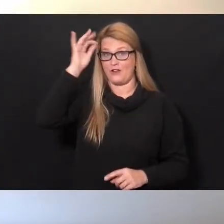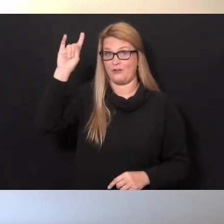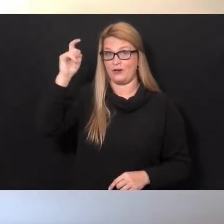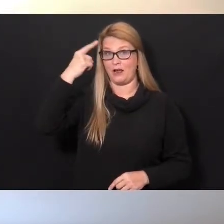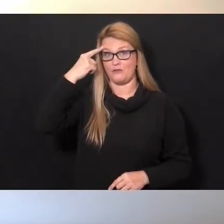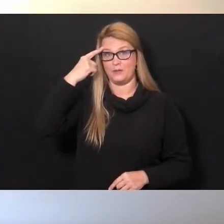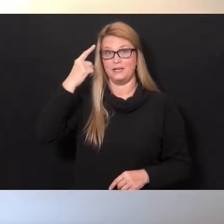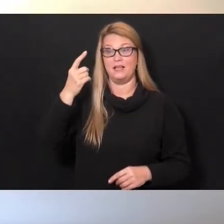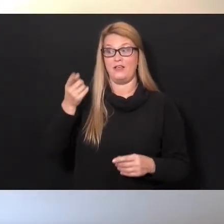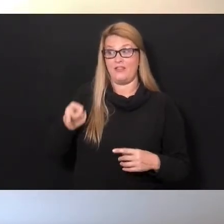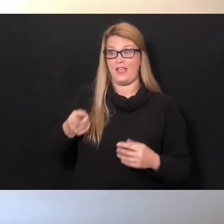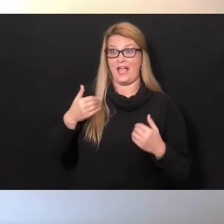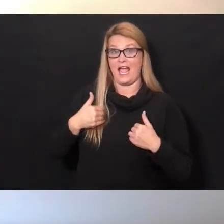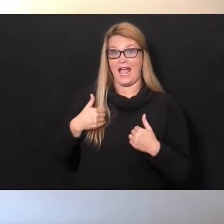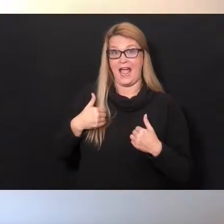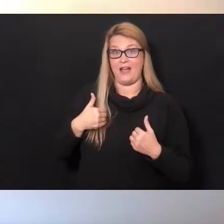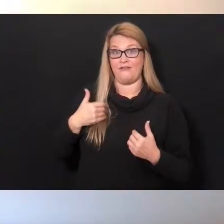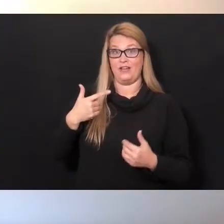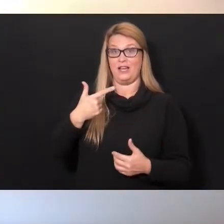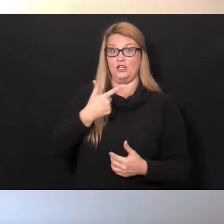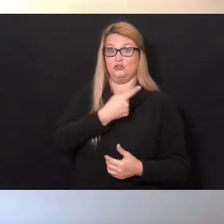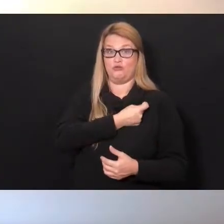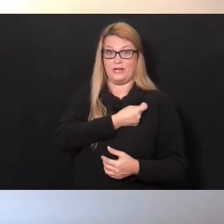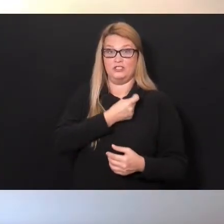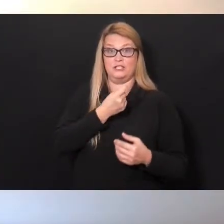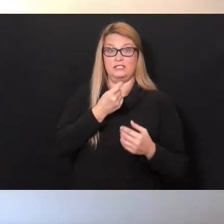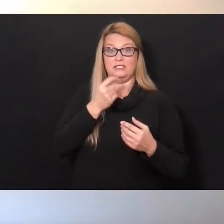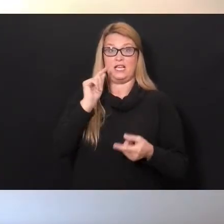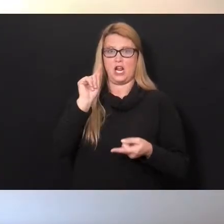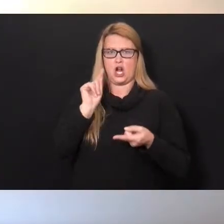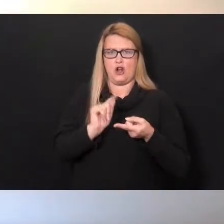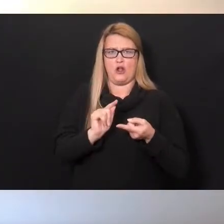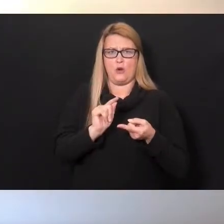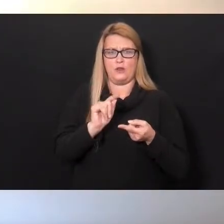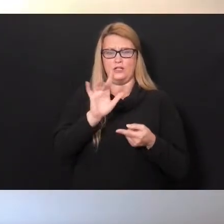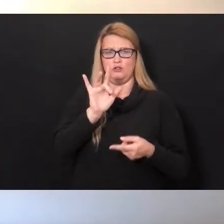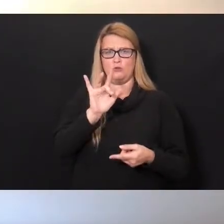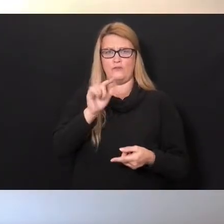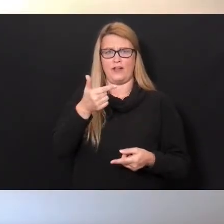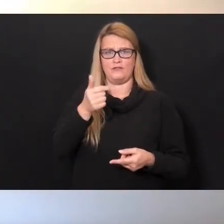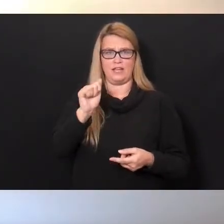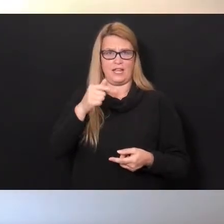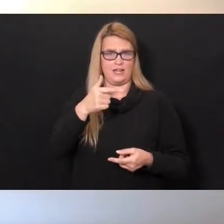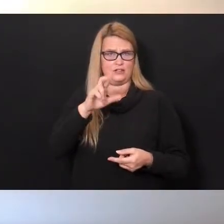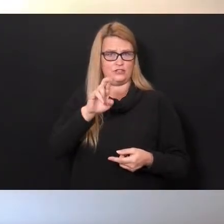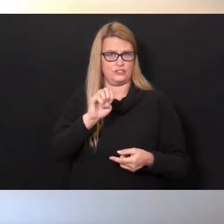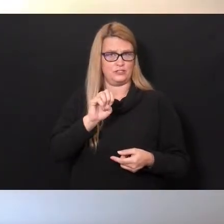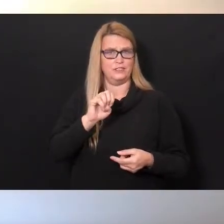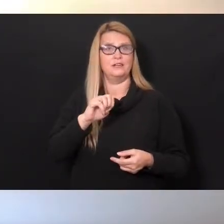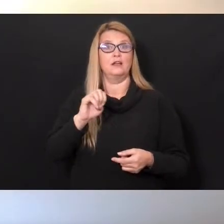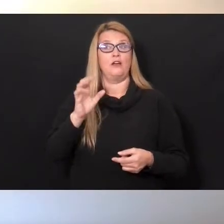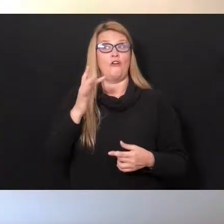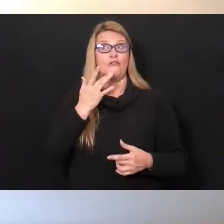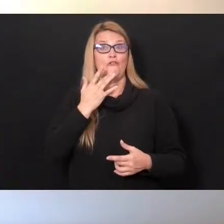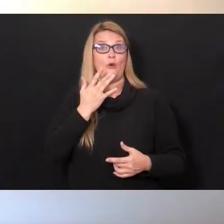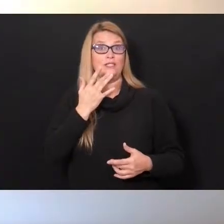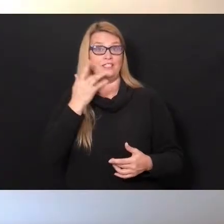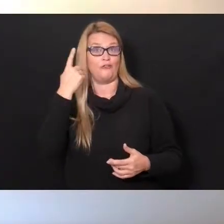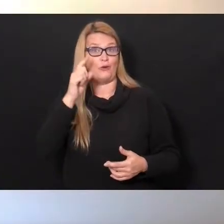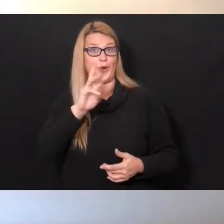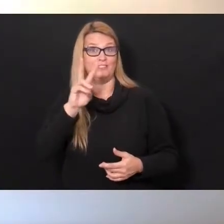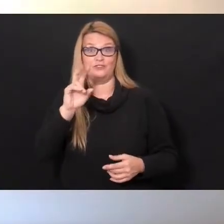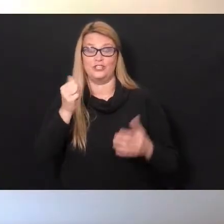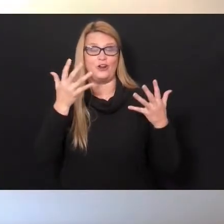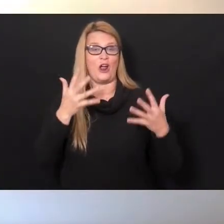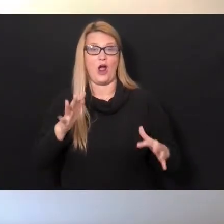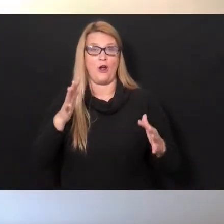there were syringes that were lower than the 25 gauge syringe. Fortunately, West Virginia had been proactive,